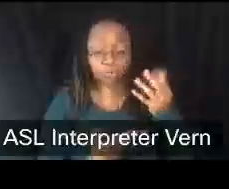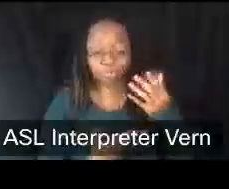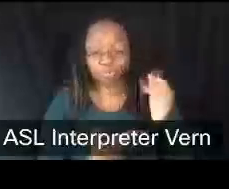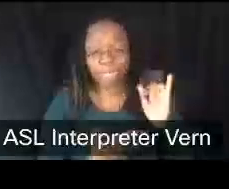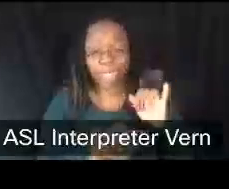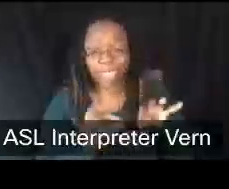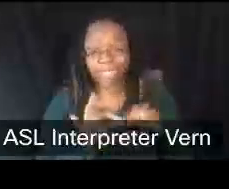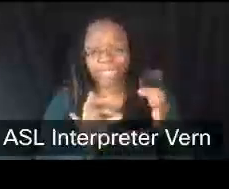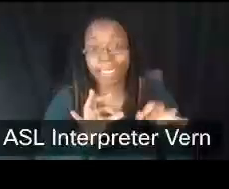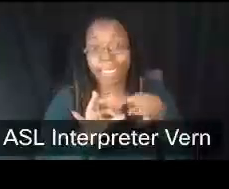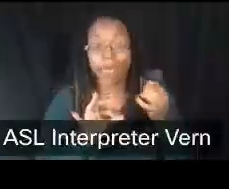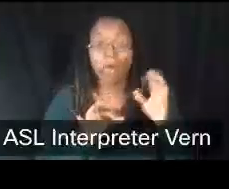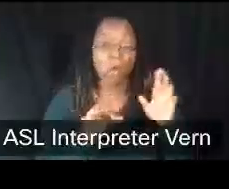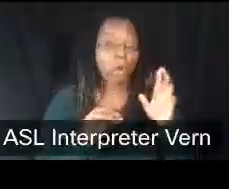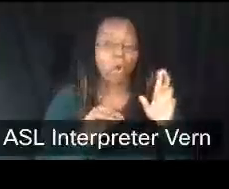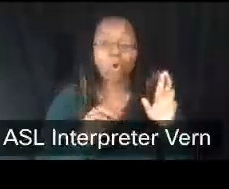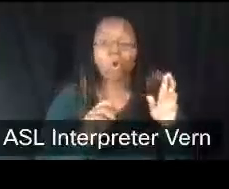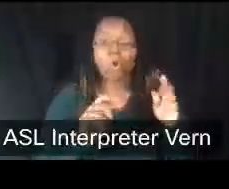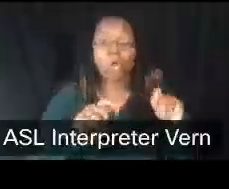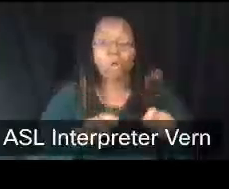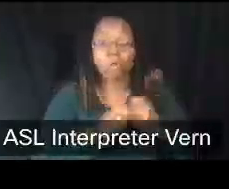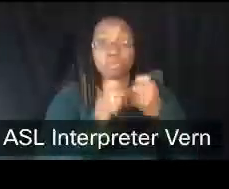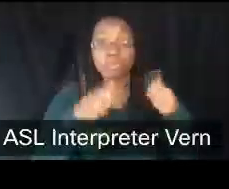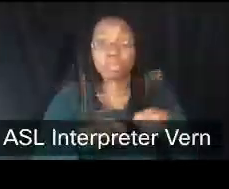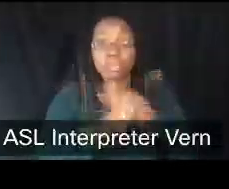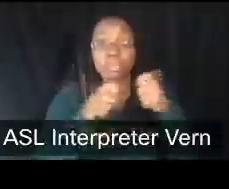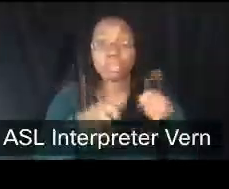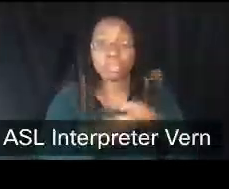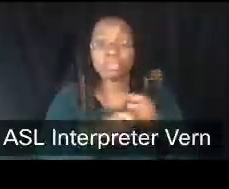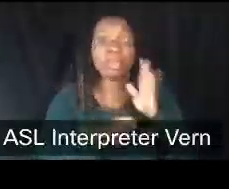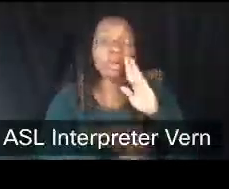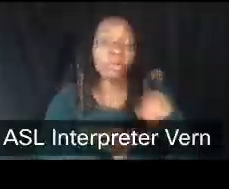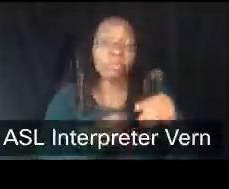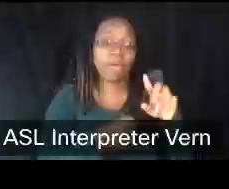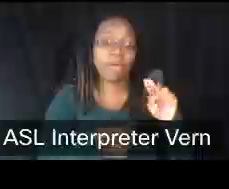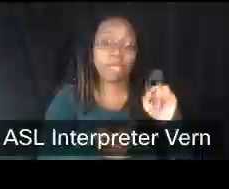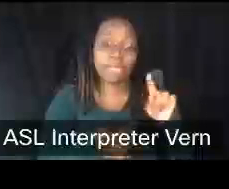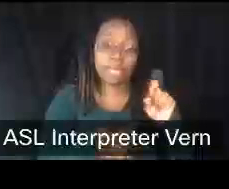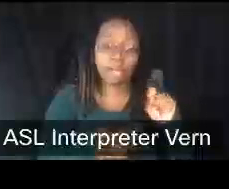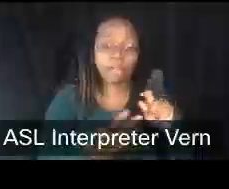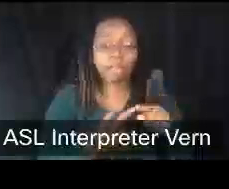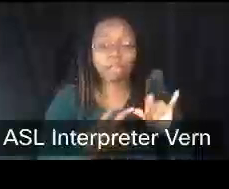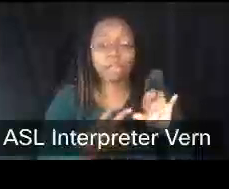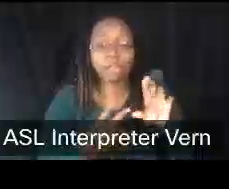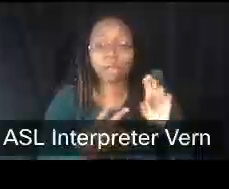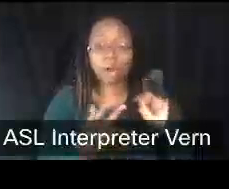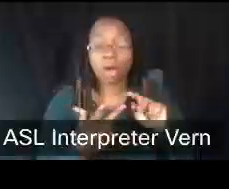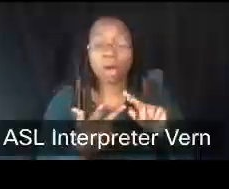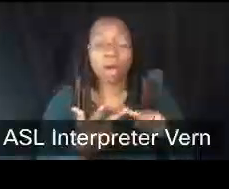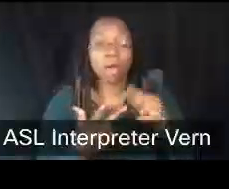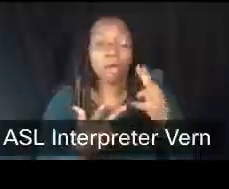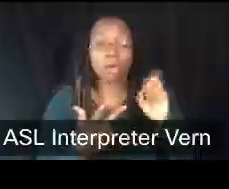or crocheting, that the program would provide knitting needles, crochet hooks, yarn.